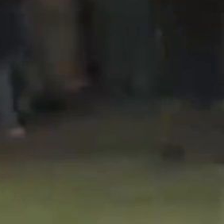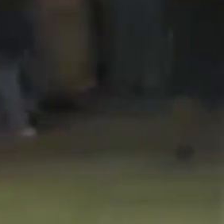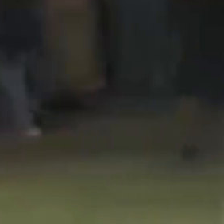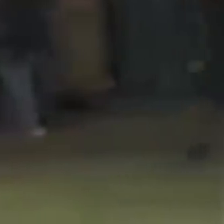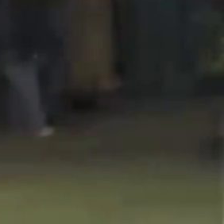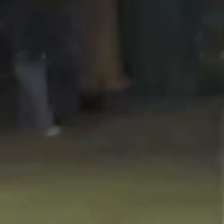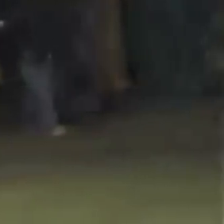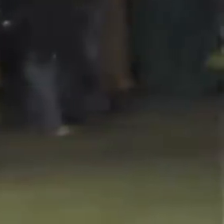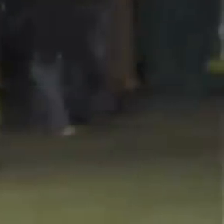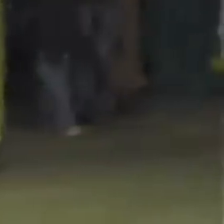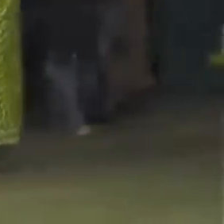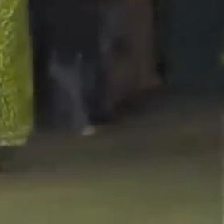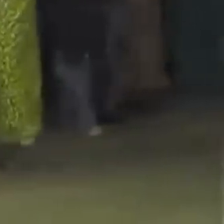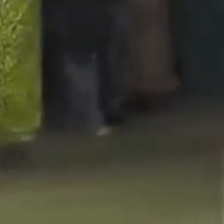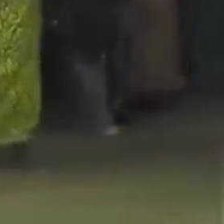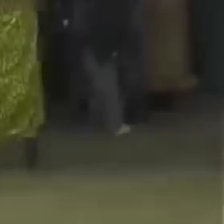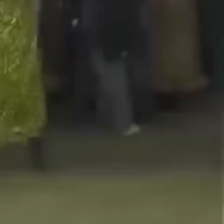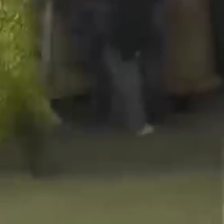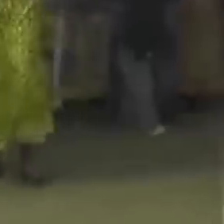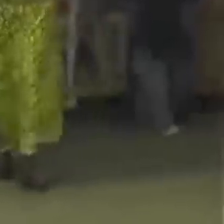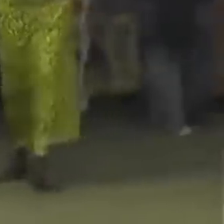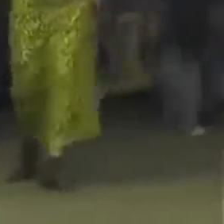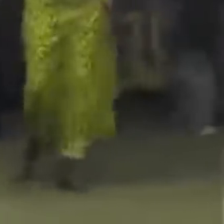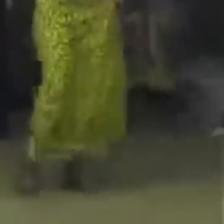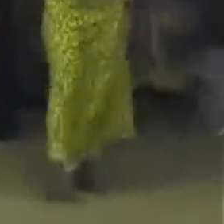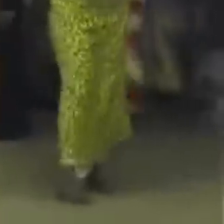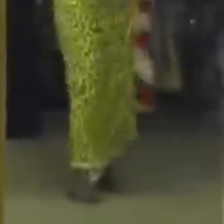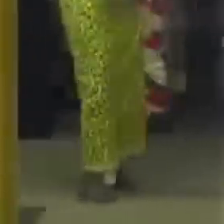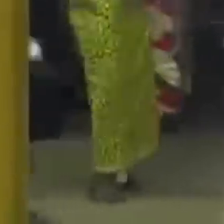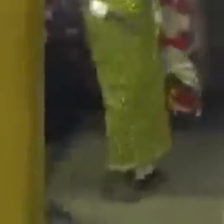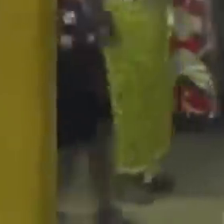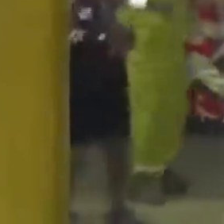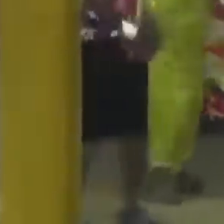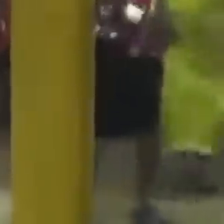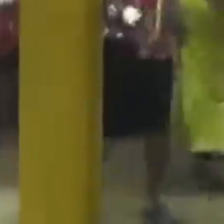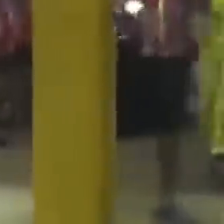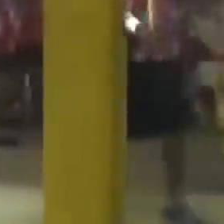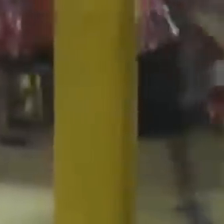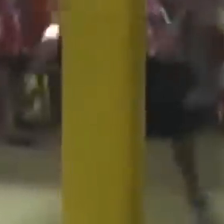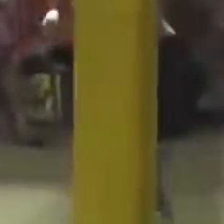Meru para casa da yata pata yakala.